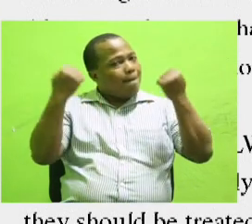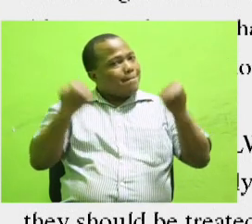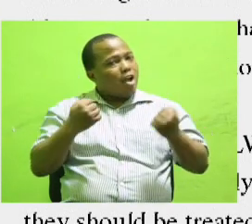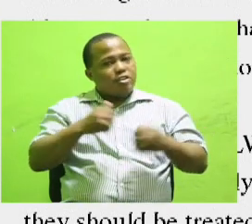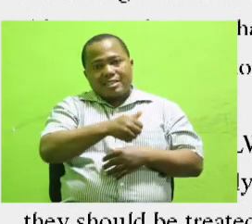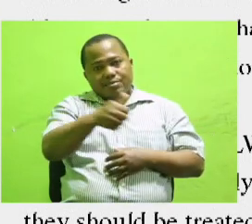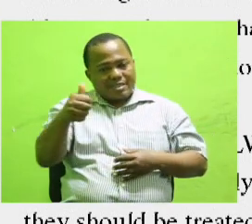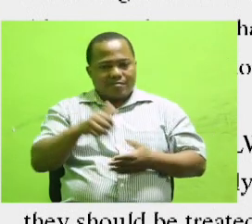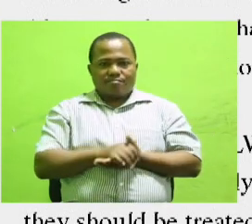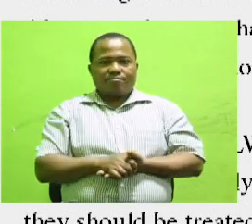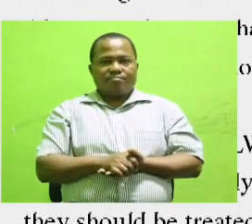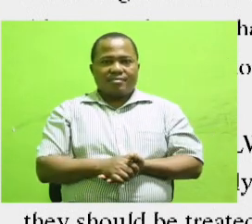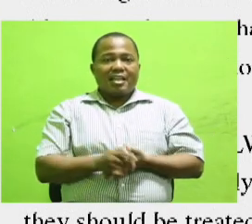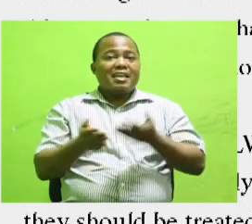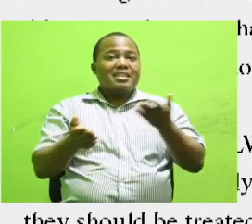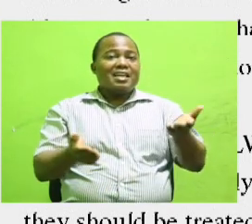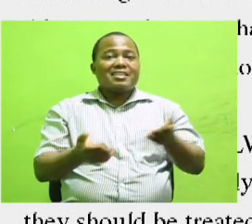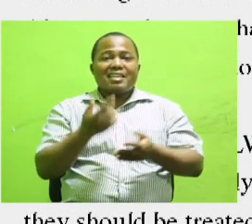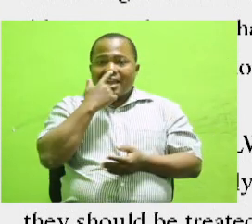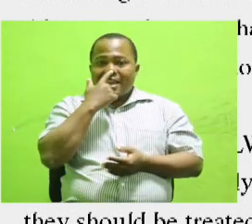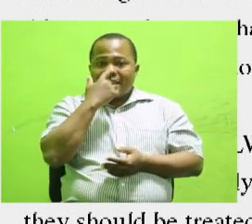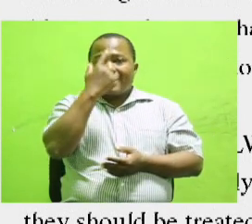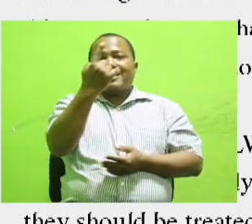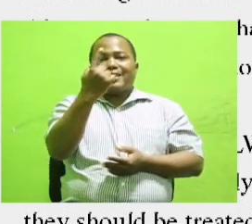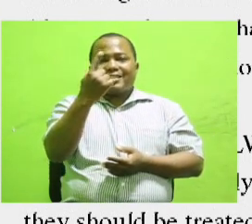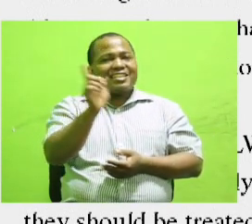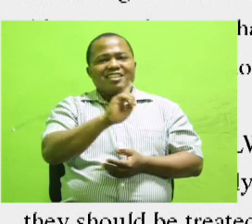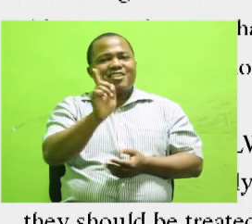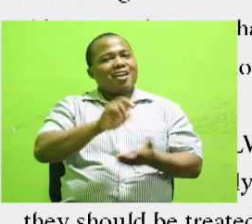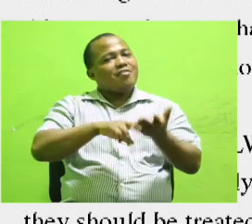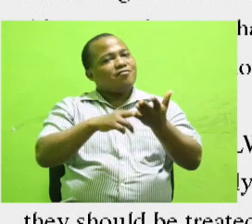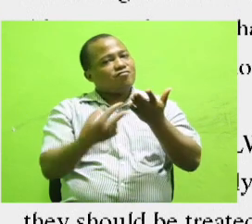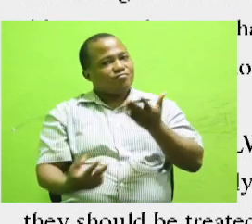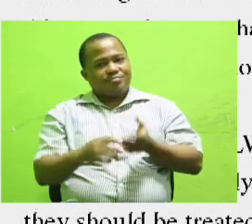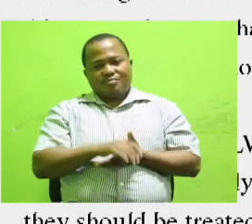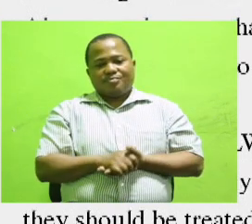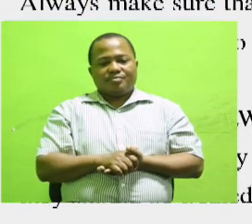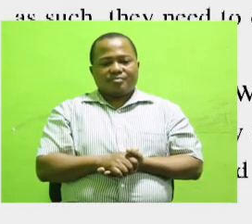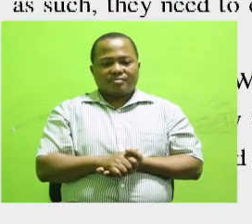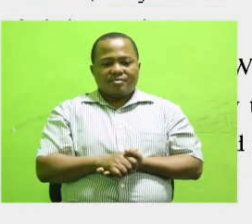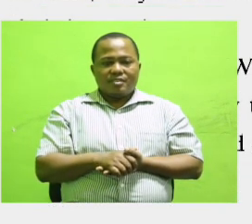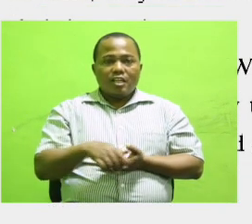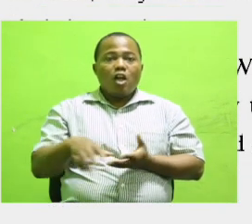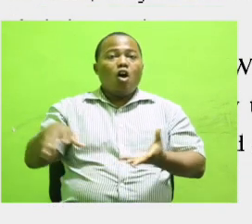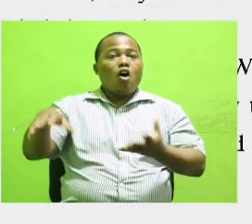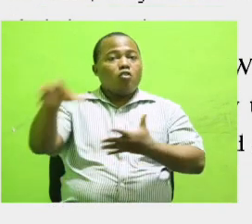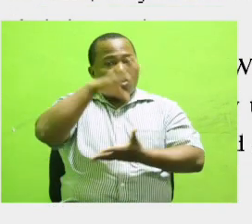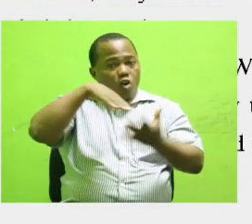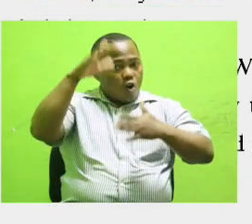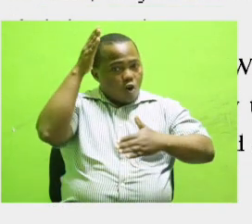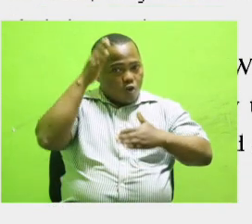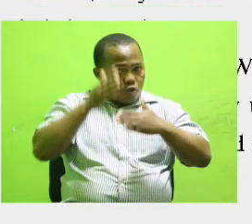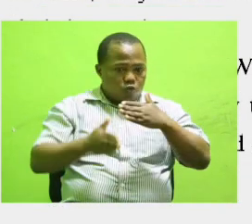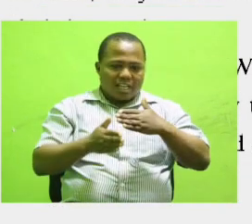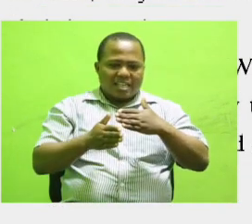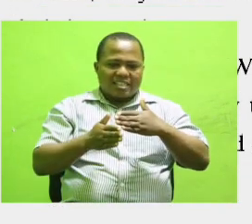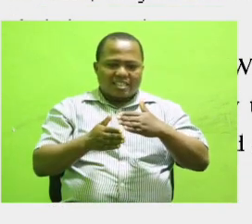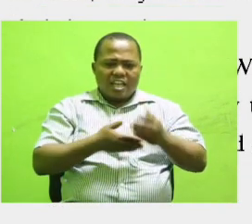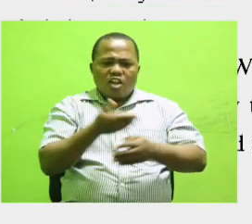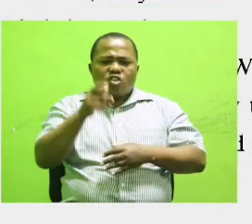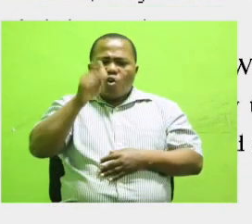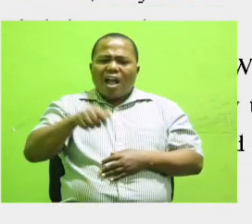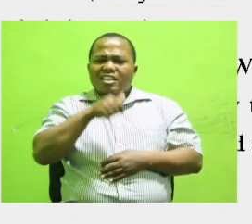themselves, that their status is nothing to be ashamed of. Also, in the conclusion, you can say that in taking care of people living with HIV